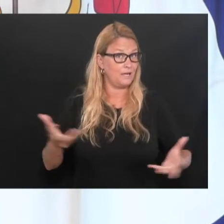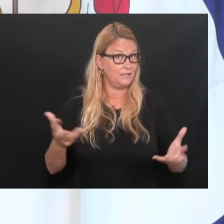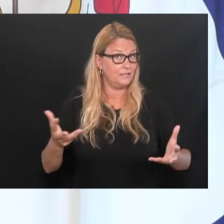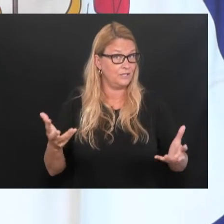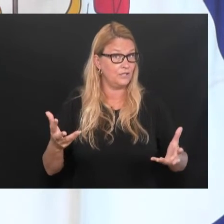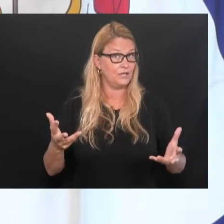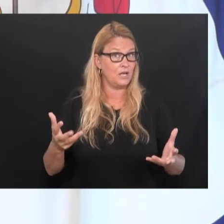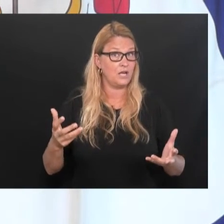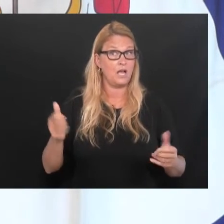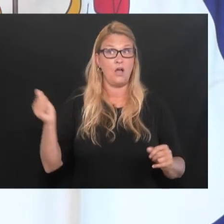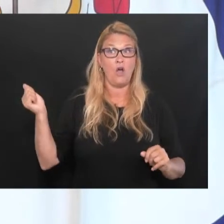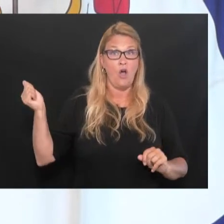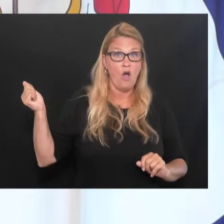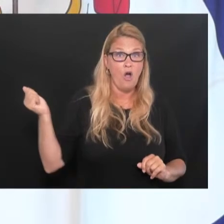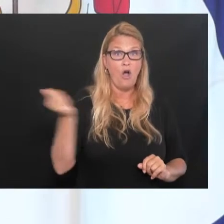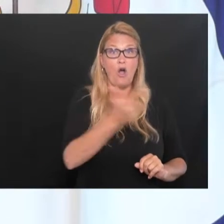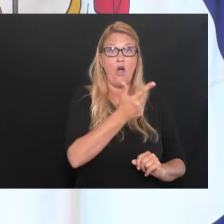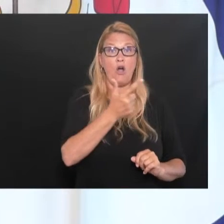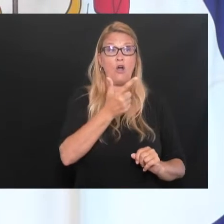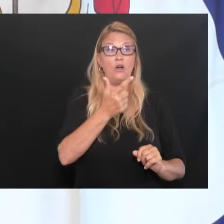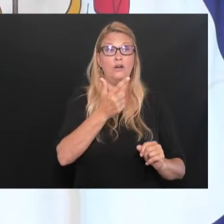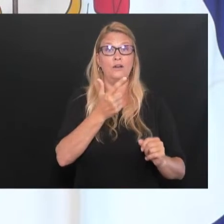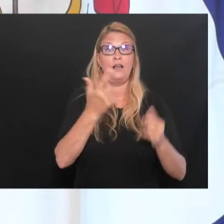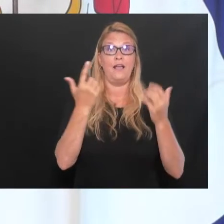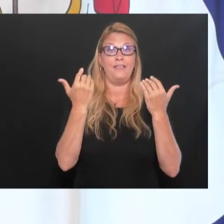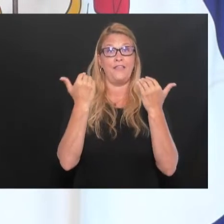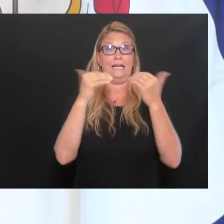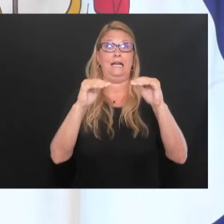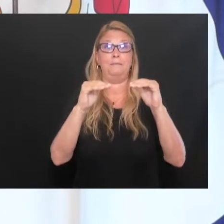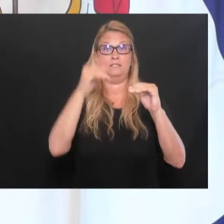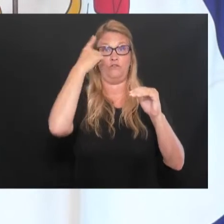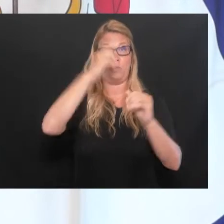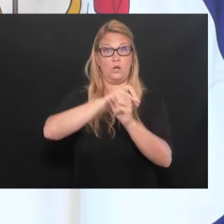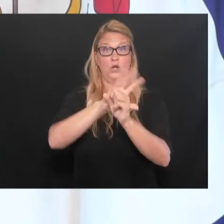the COVID-19 restrictions are officially lifted.